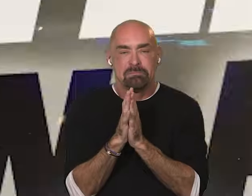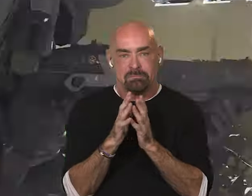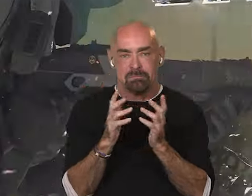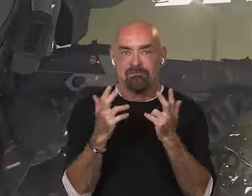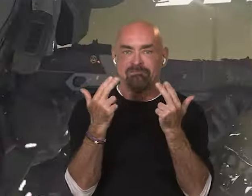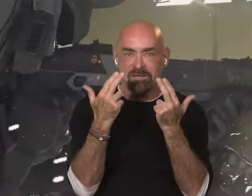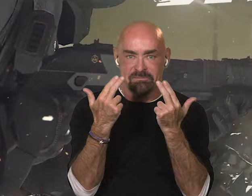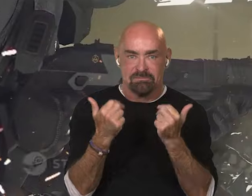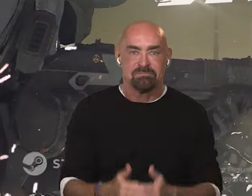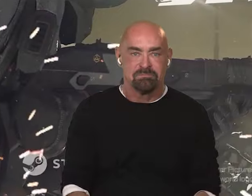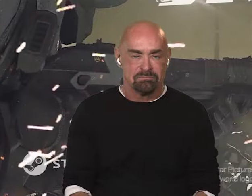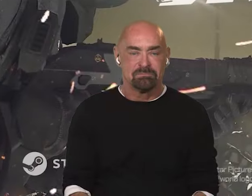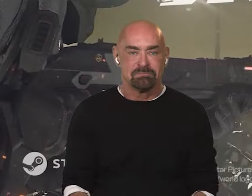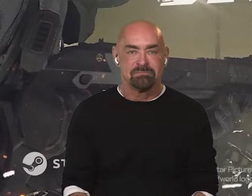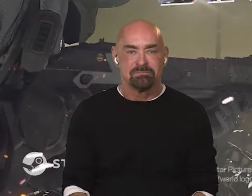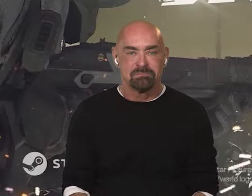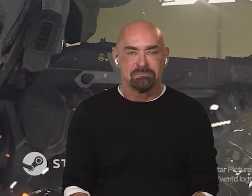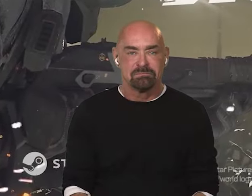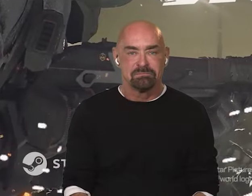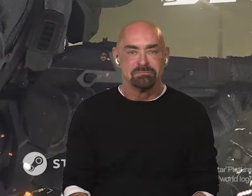fun.